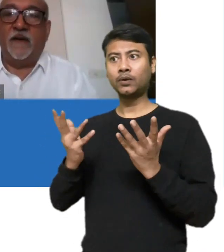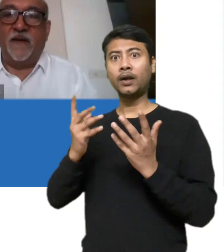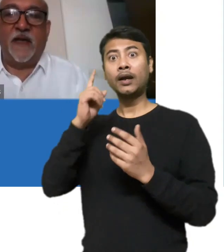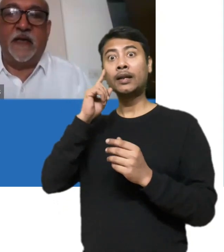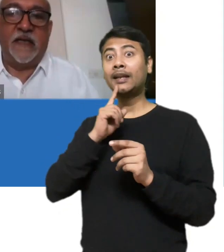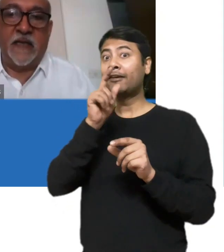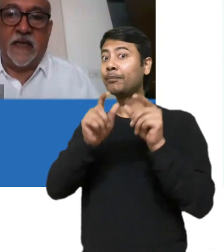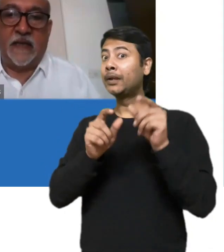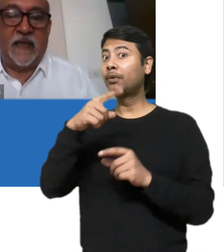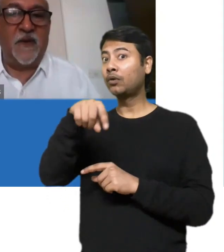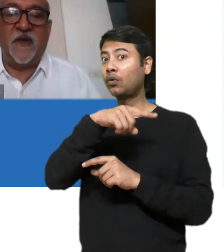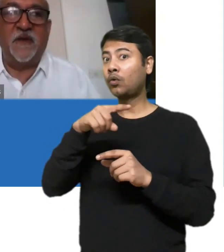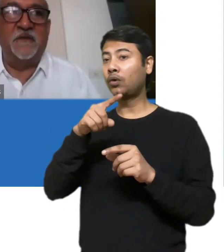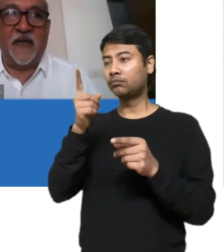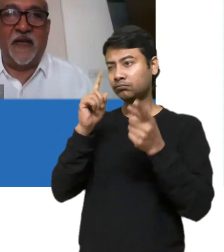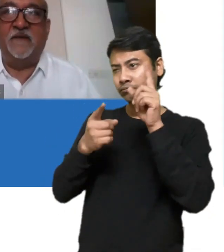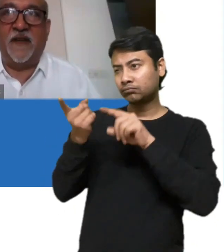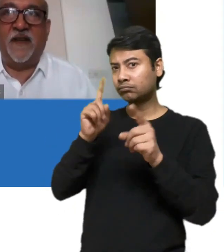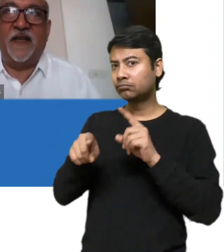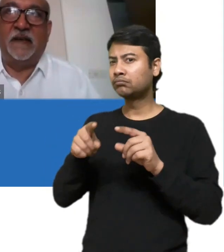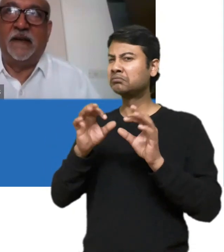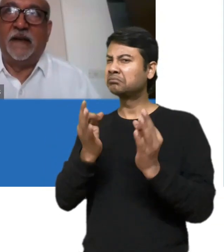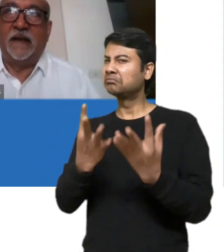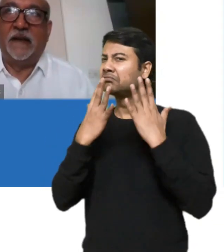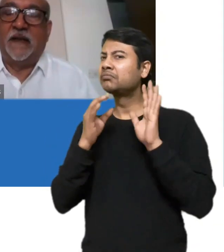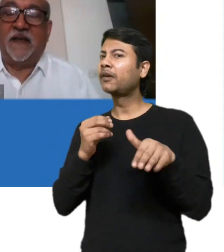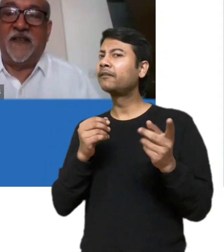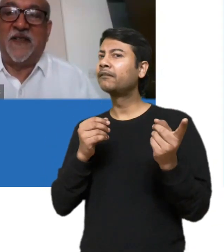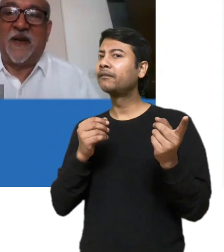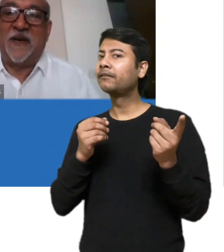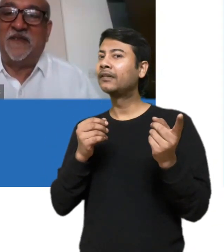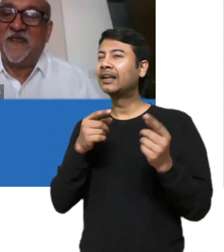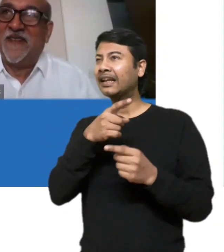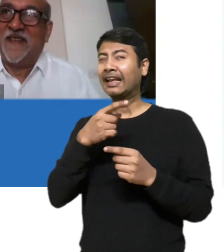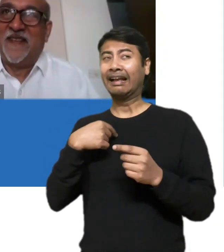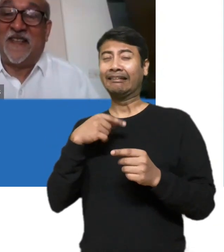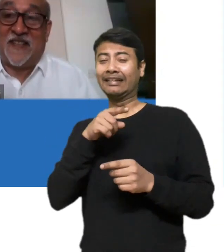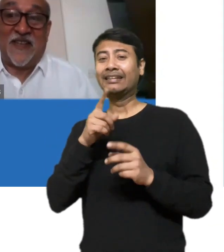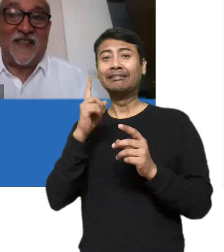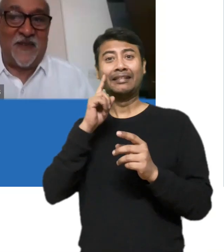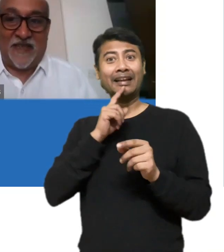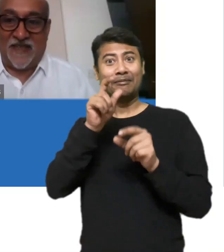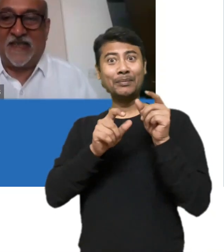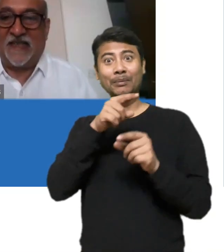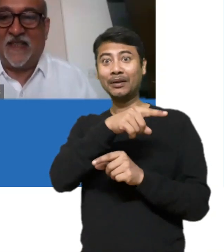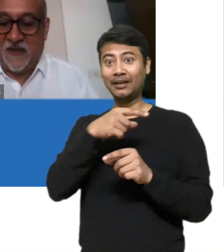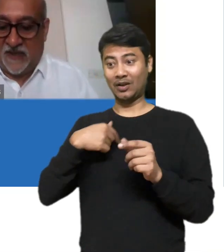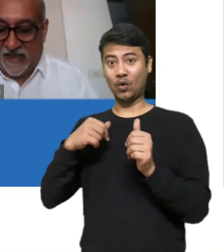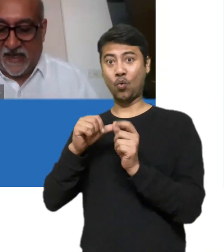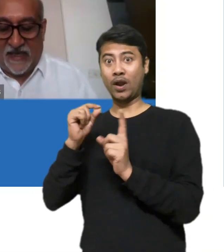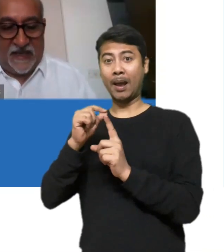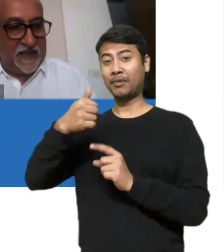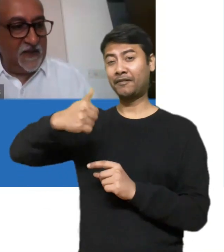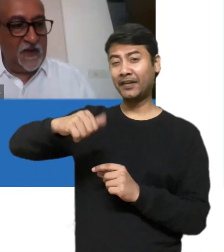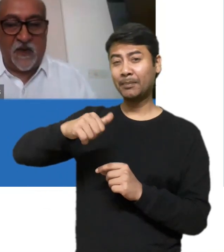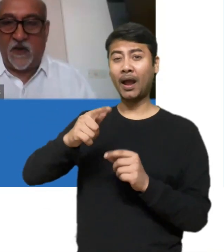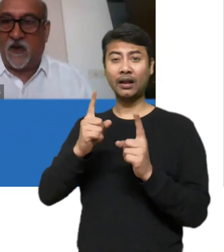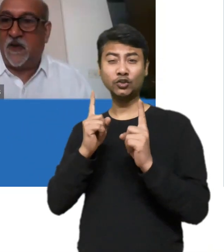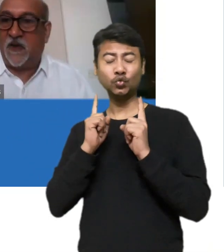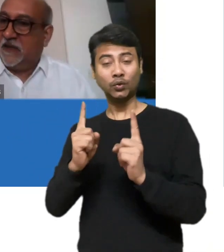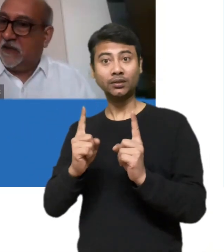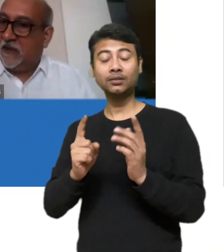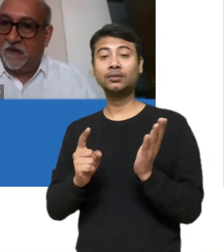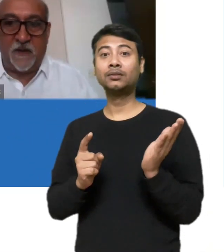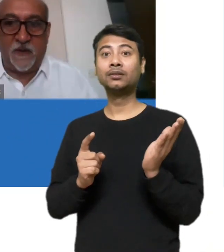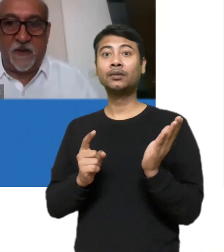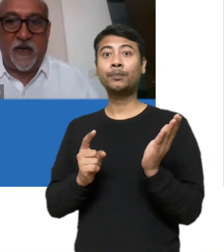deaf people are very discerning, they're also very, very sort of strict with us. Anything goes